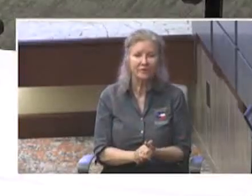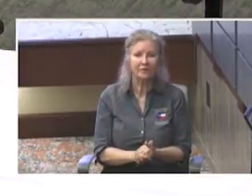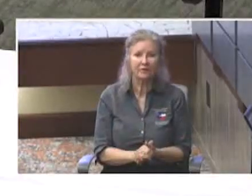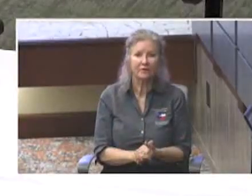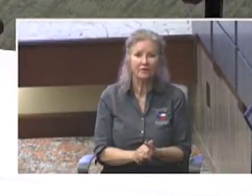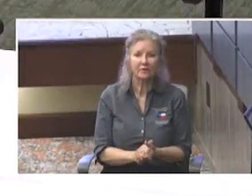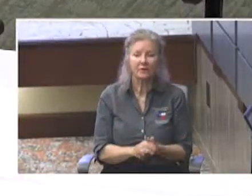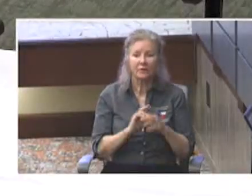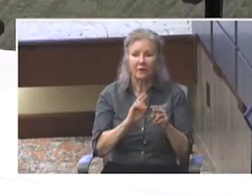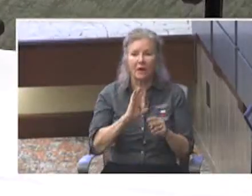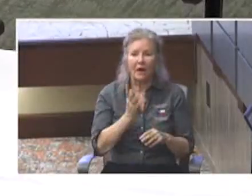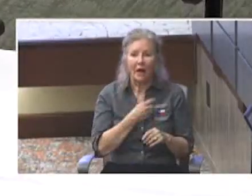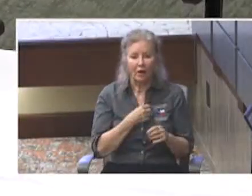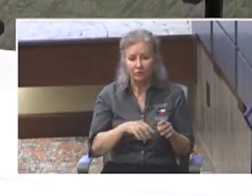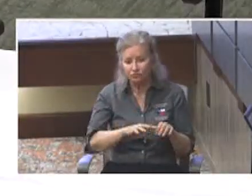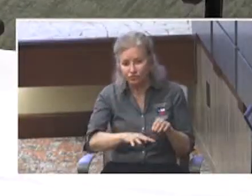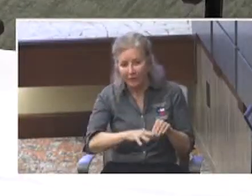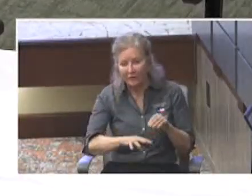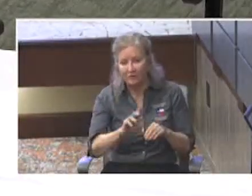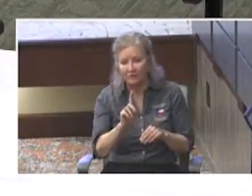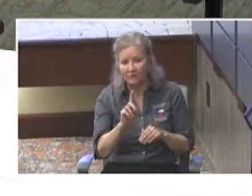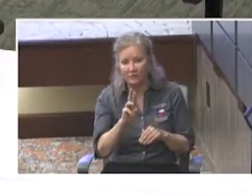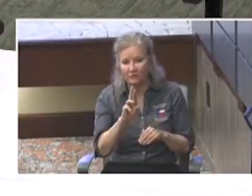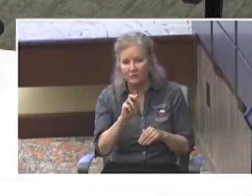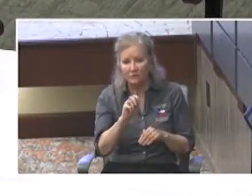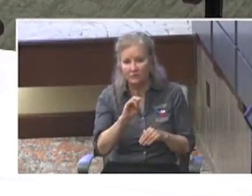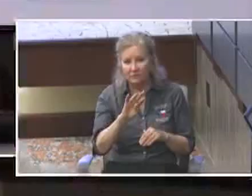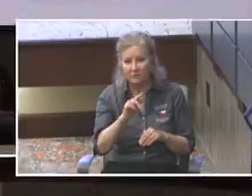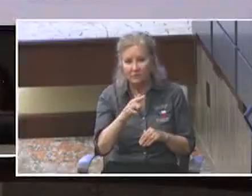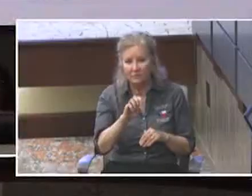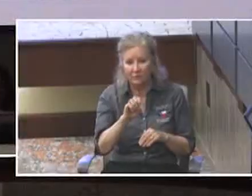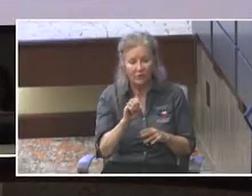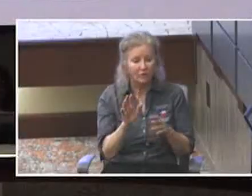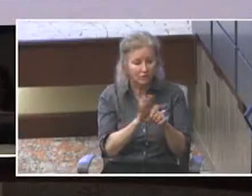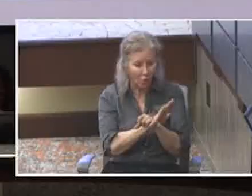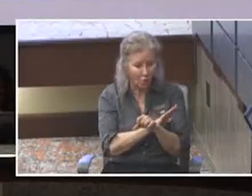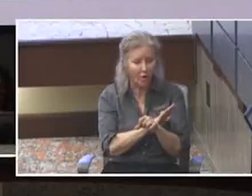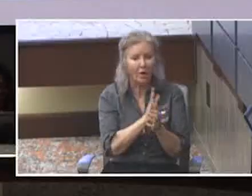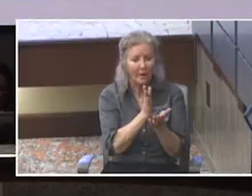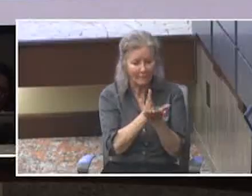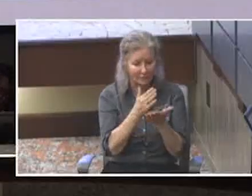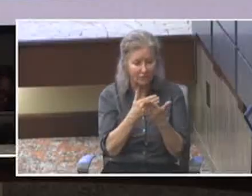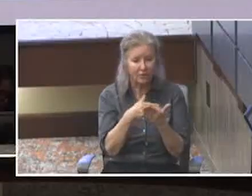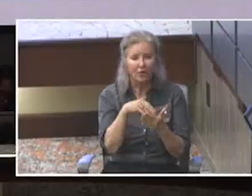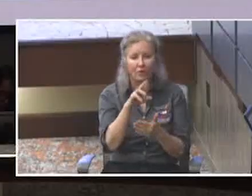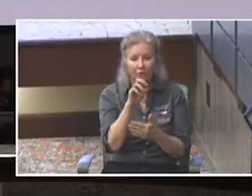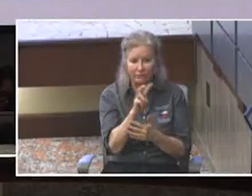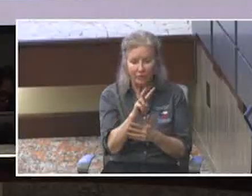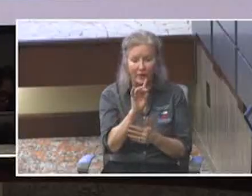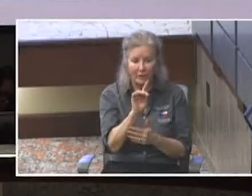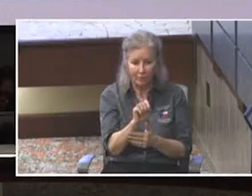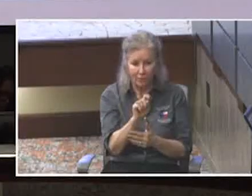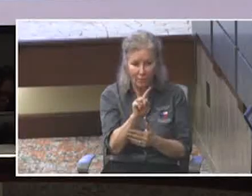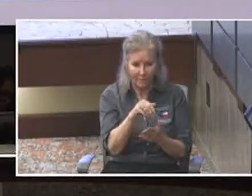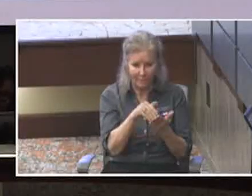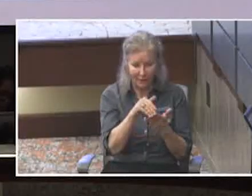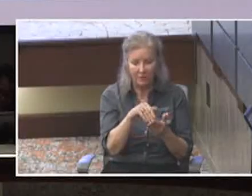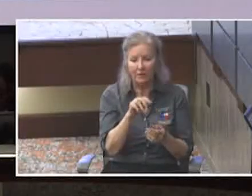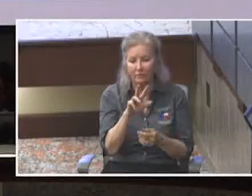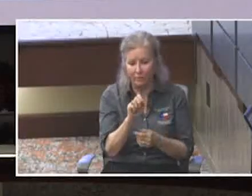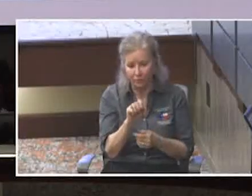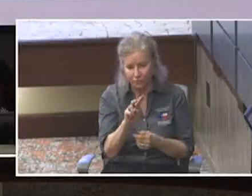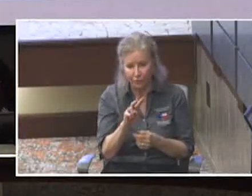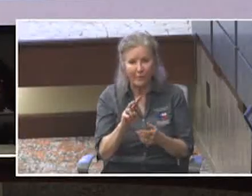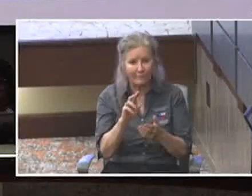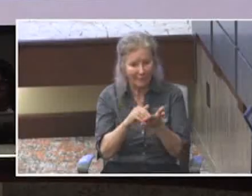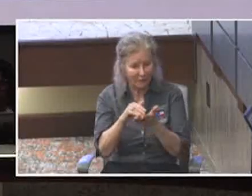Looking at our drainage fund, our total budgeted revenues are at 8.1 million, collections at 2.3 million. It's